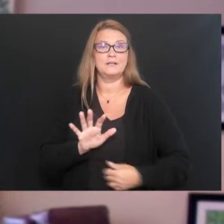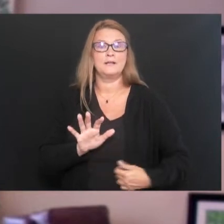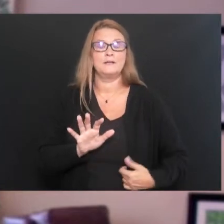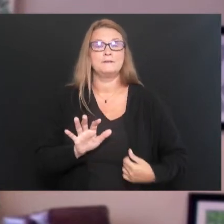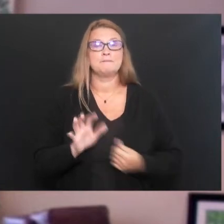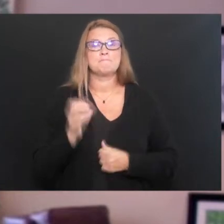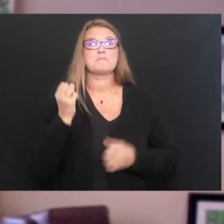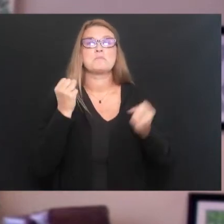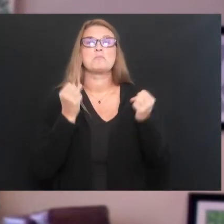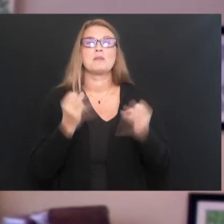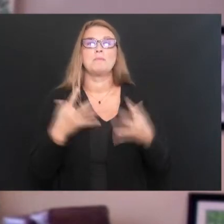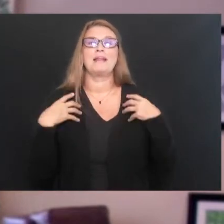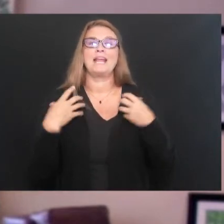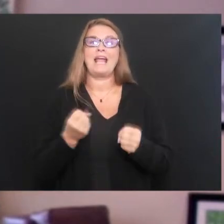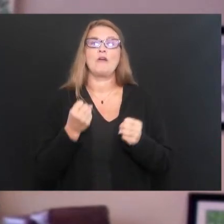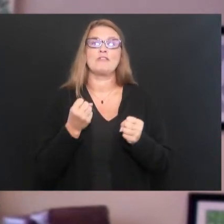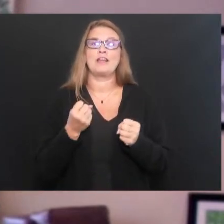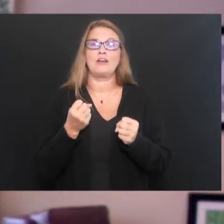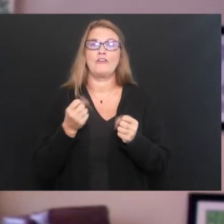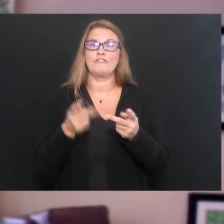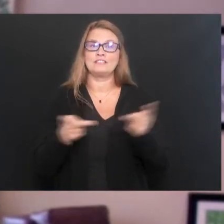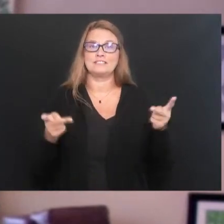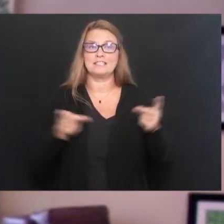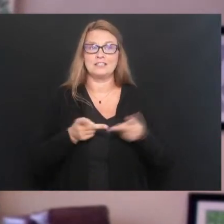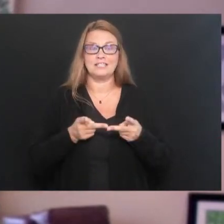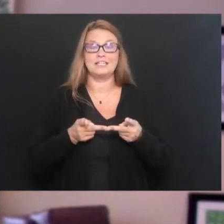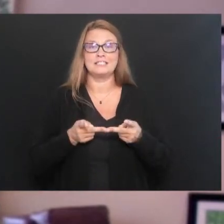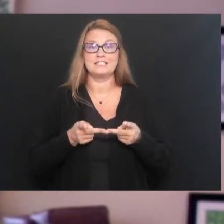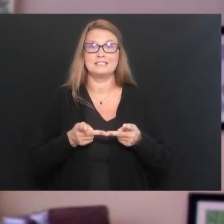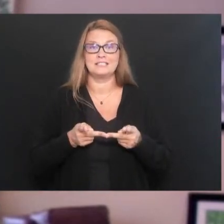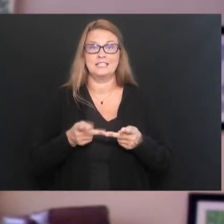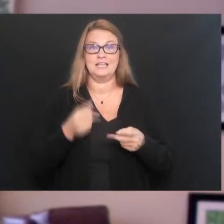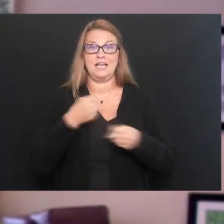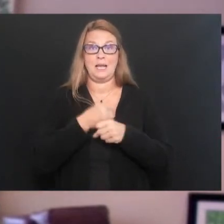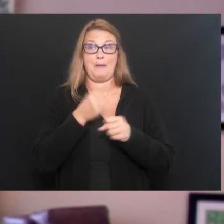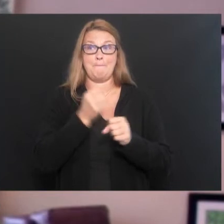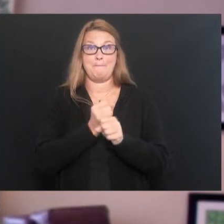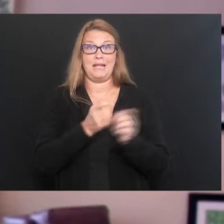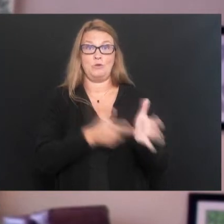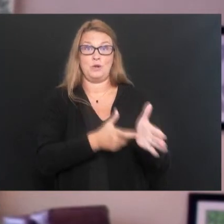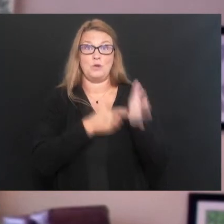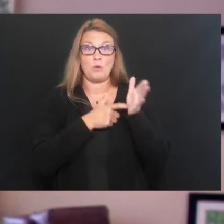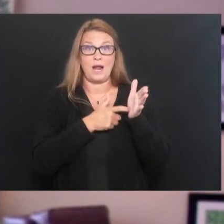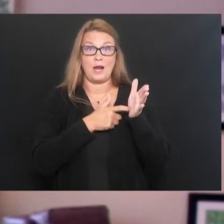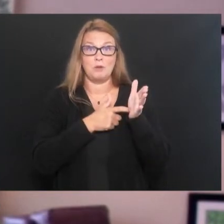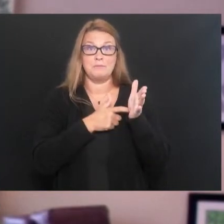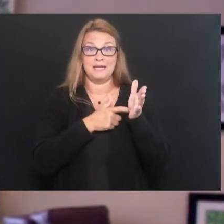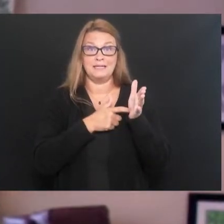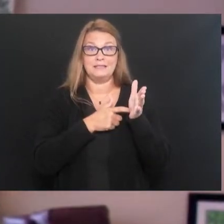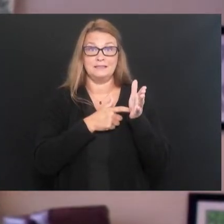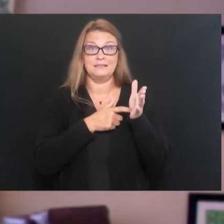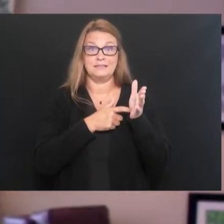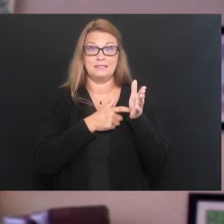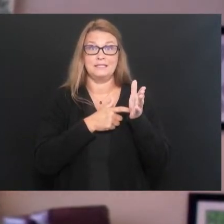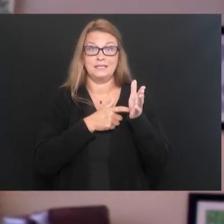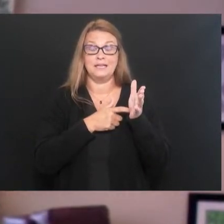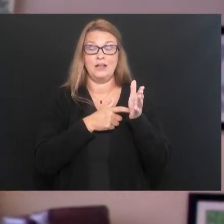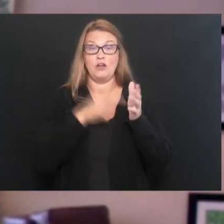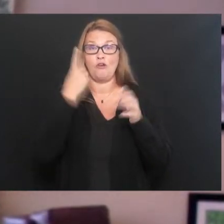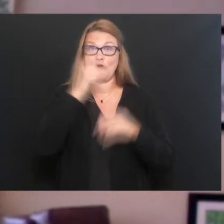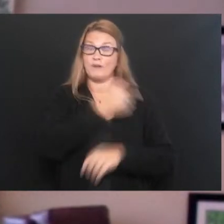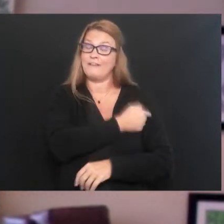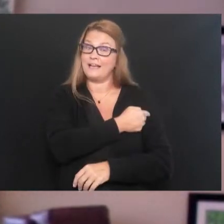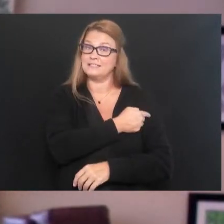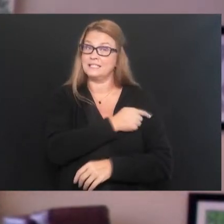many healthcare facilities making these vaccines mandatory, which is increasing the rates. But as the governor